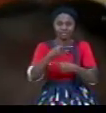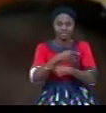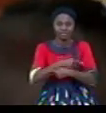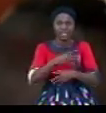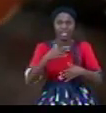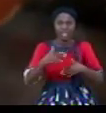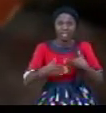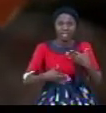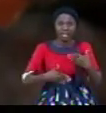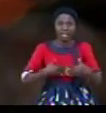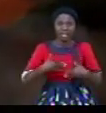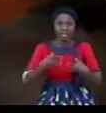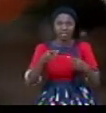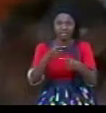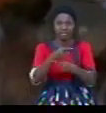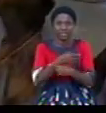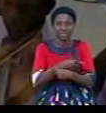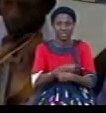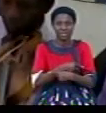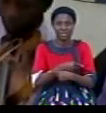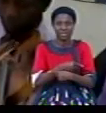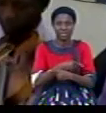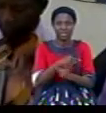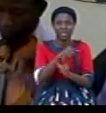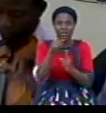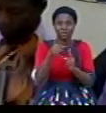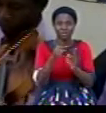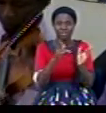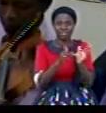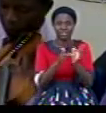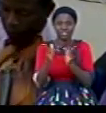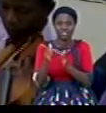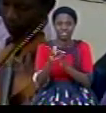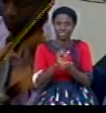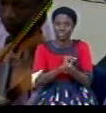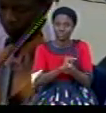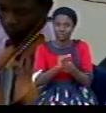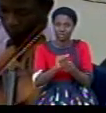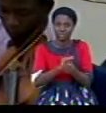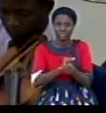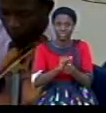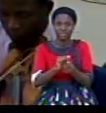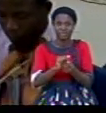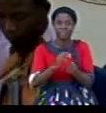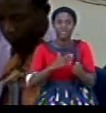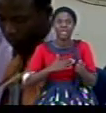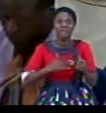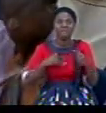Jesus Christ.